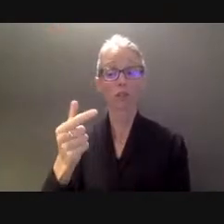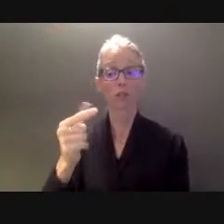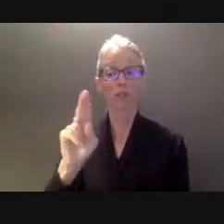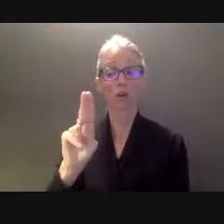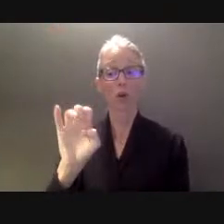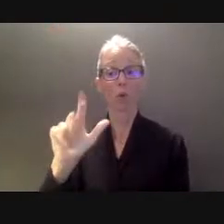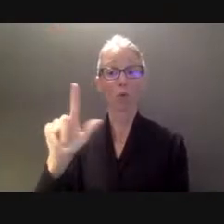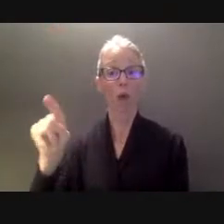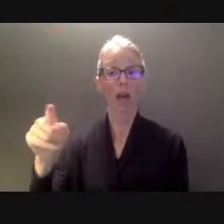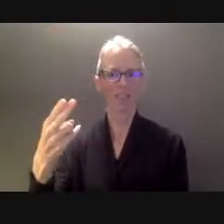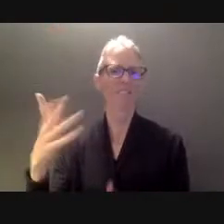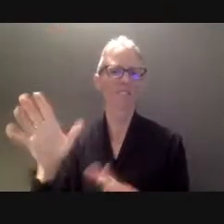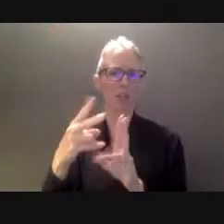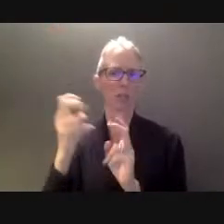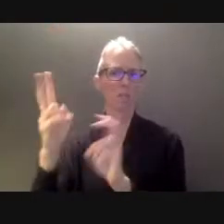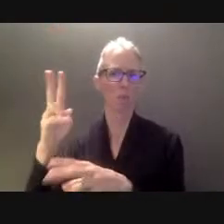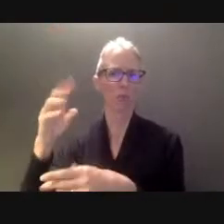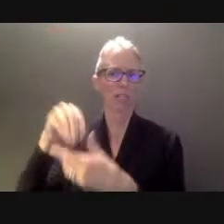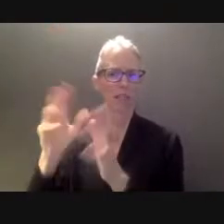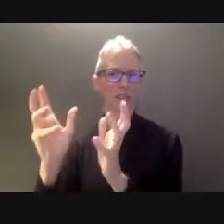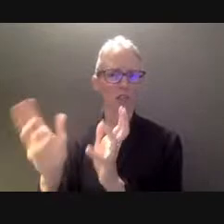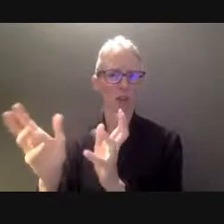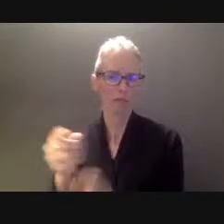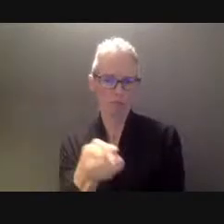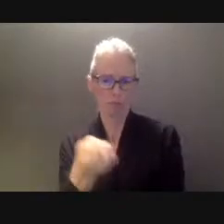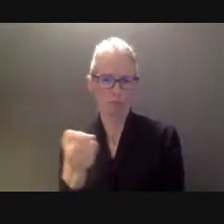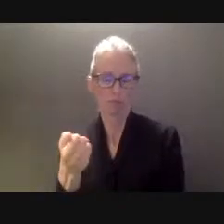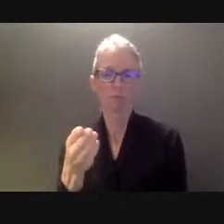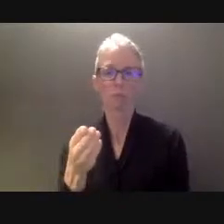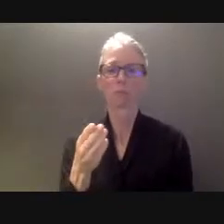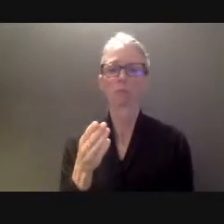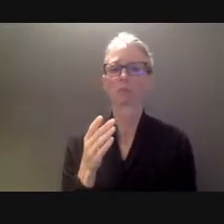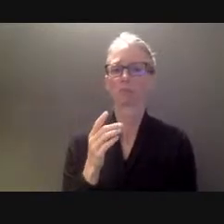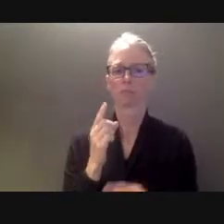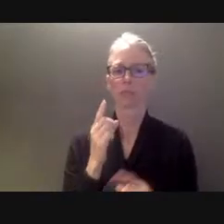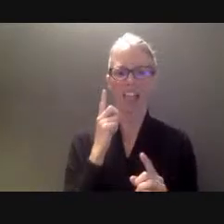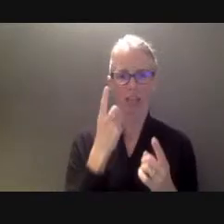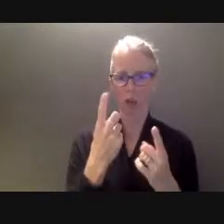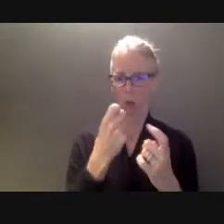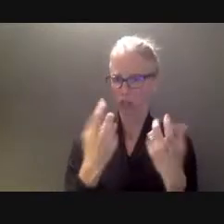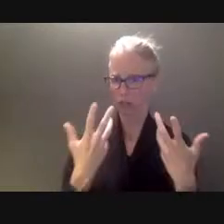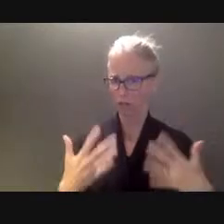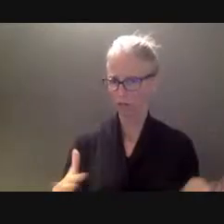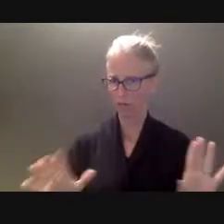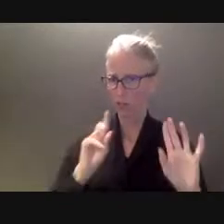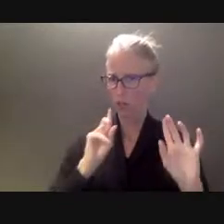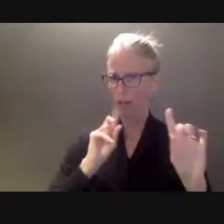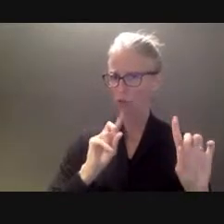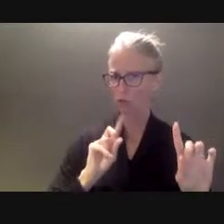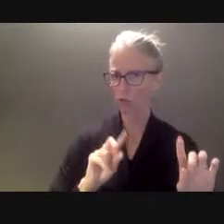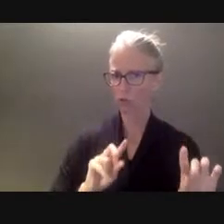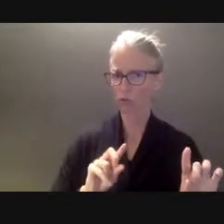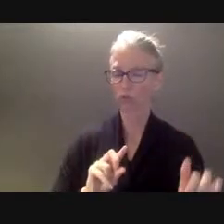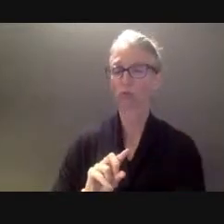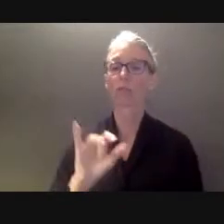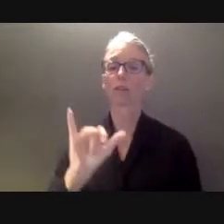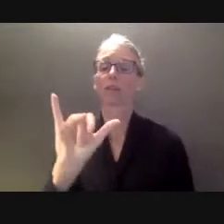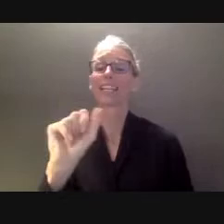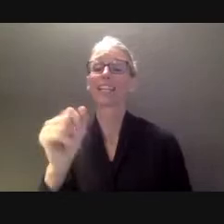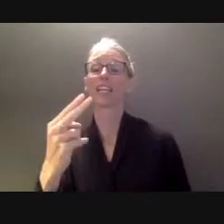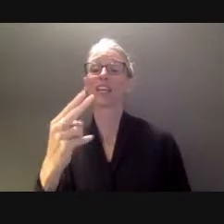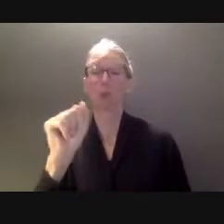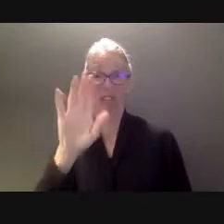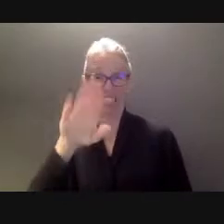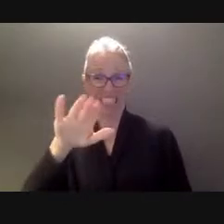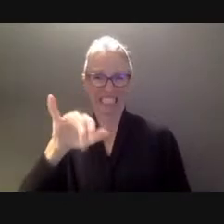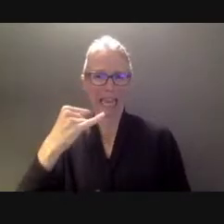it there for now. I think we've addressed all of the questions. Thanks. Sorry, I'm just going to add one more point